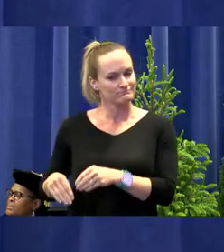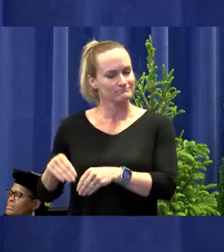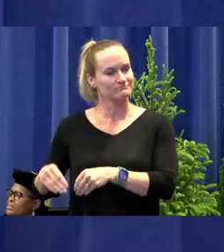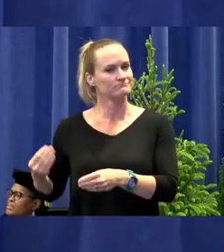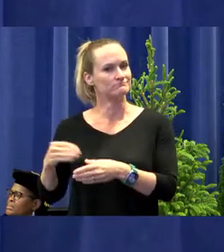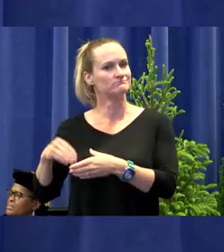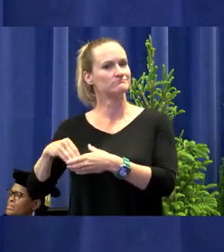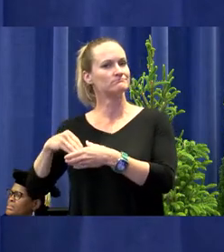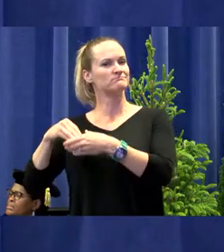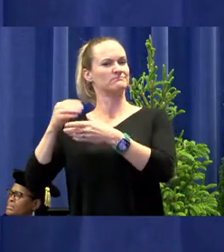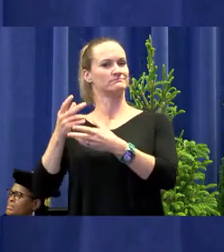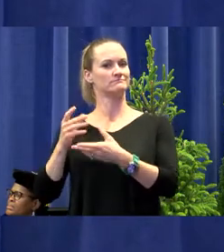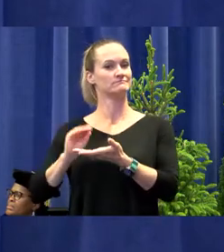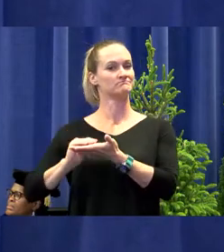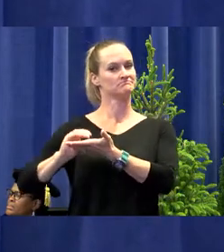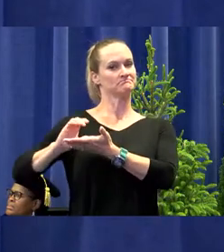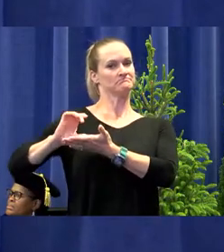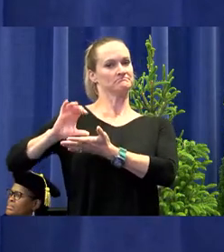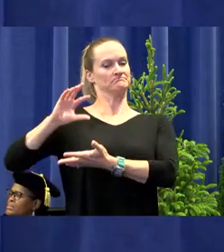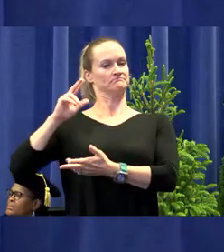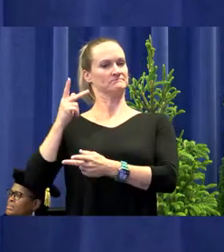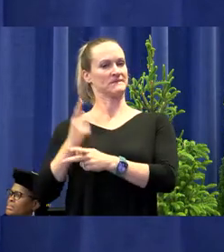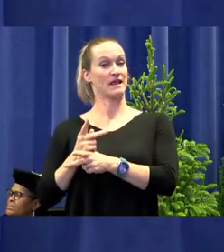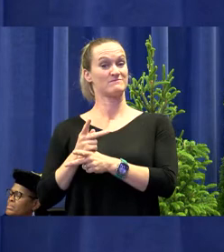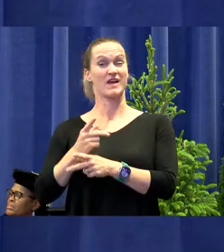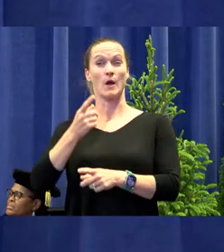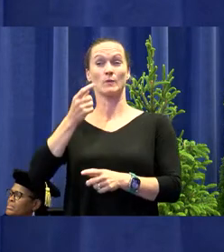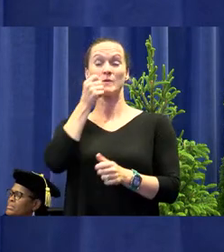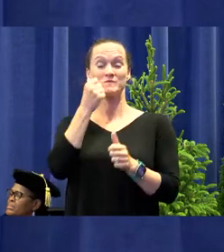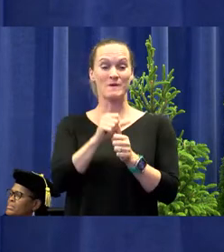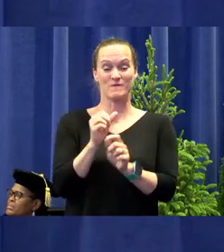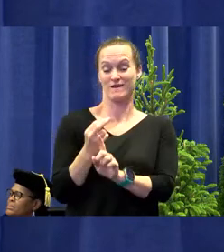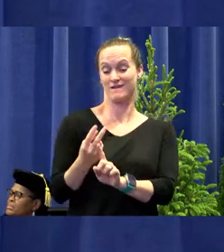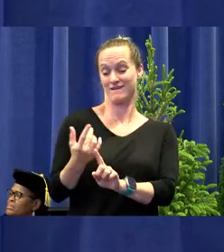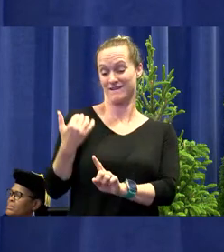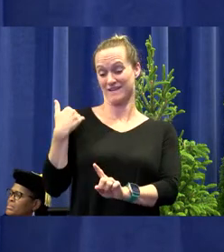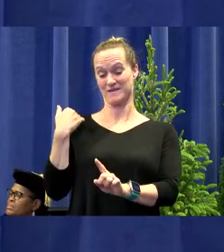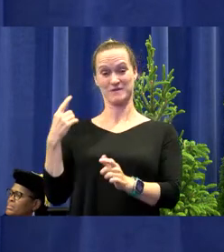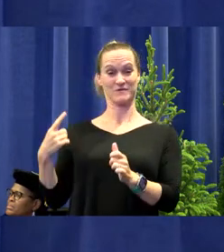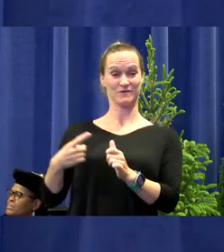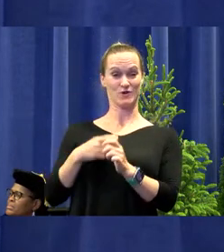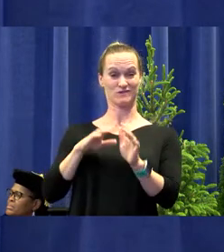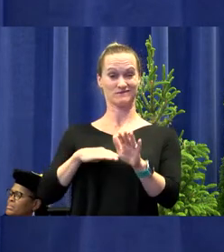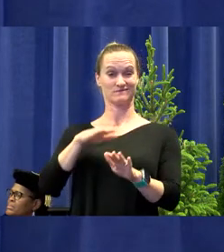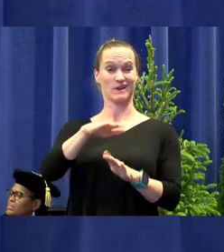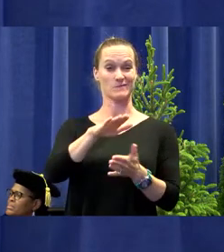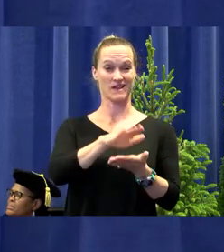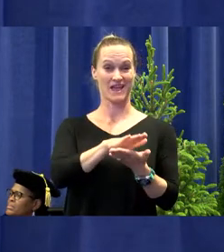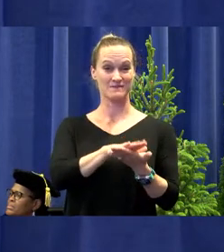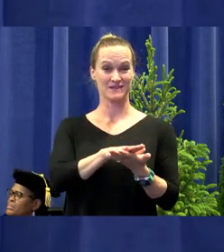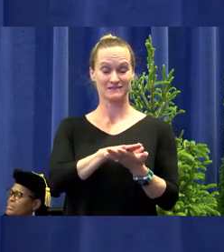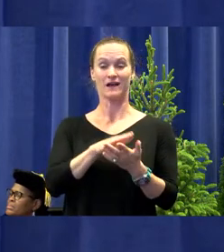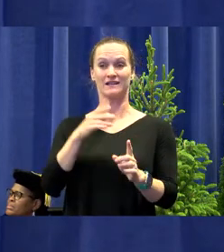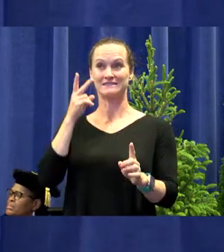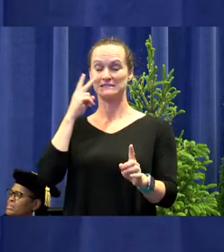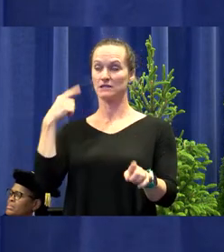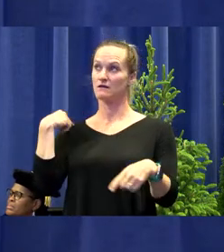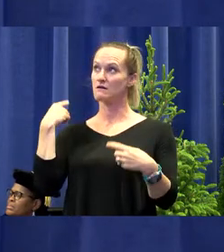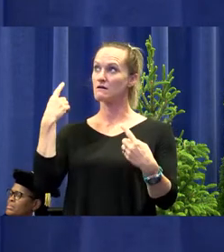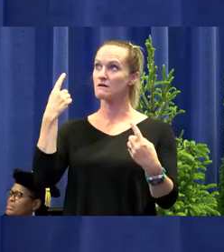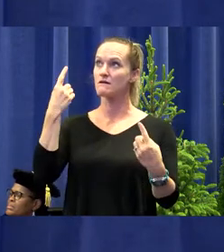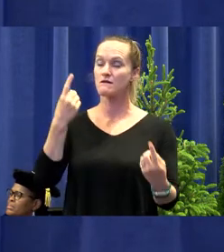now, or even when you first stepped on campus to see how far you've come. Once again, congrats class